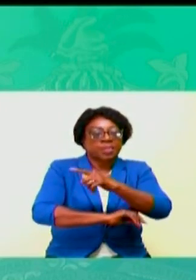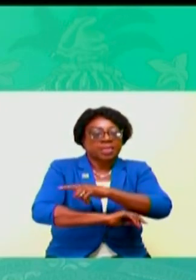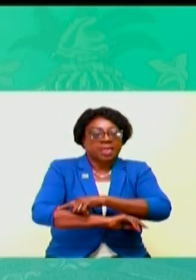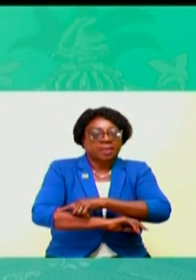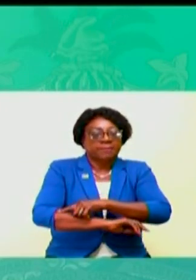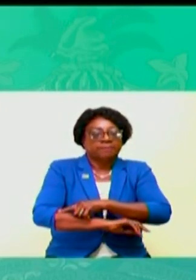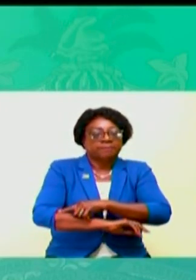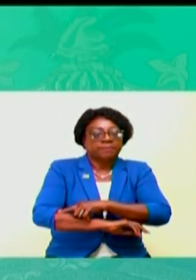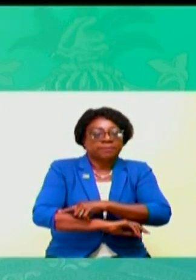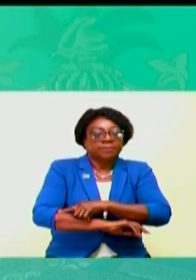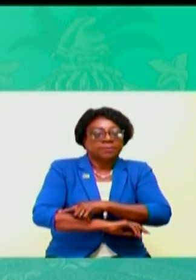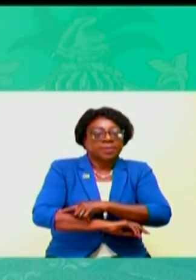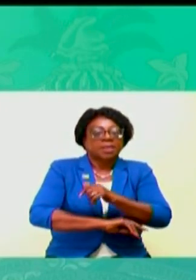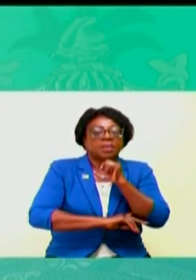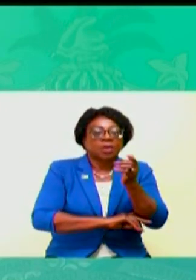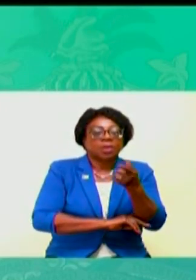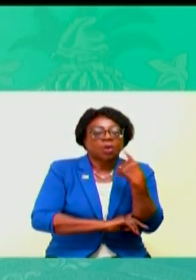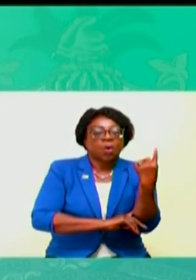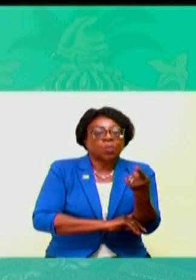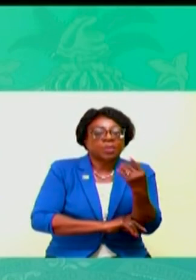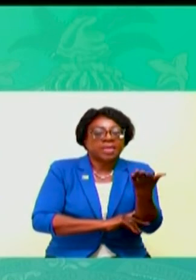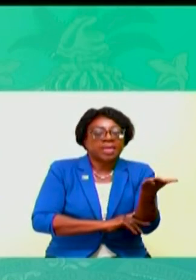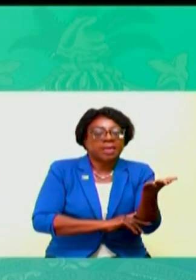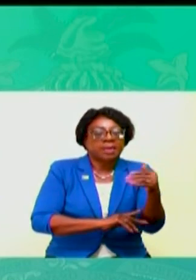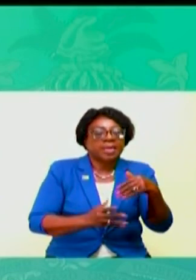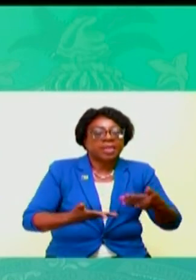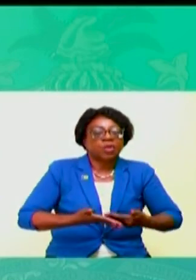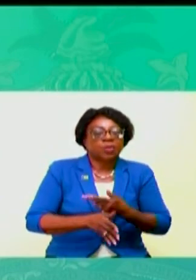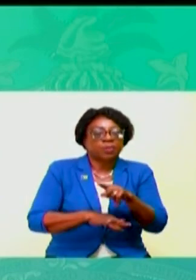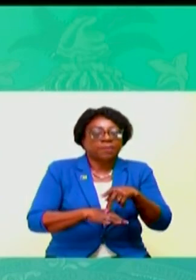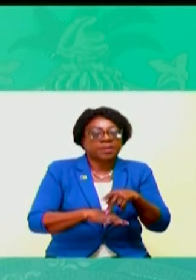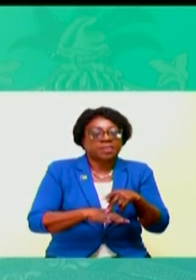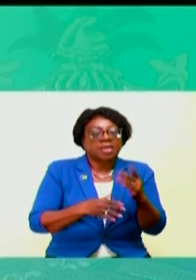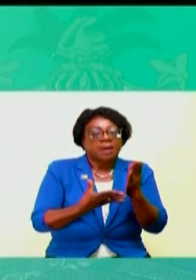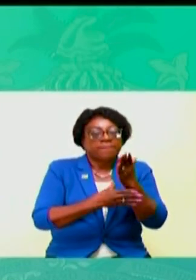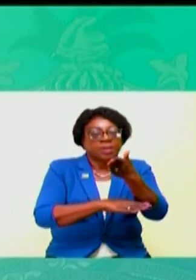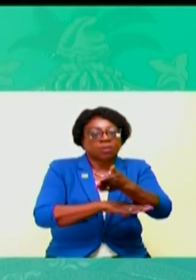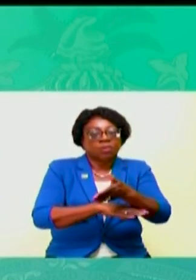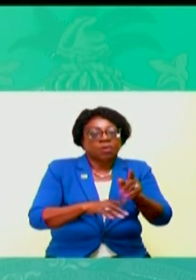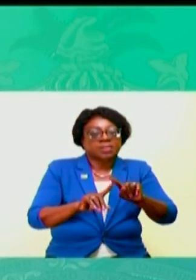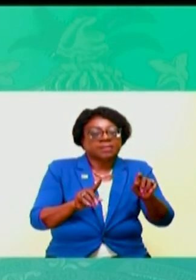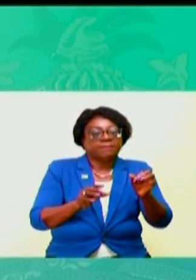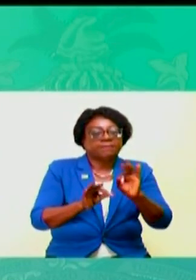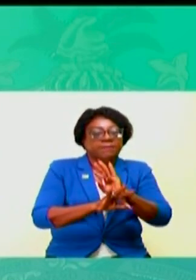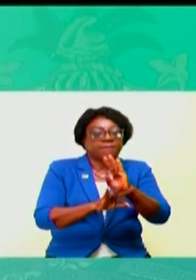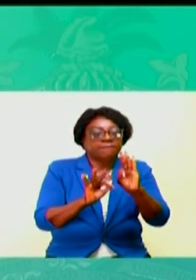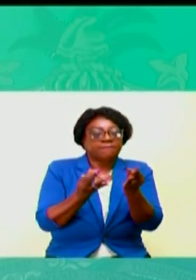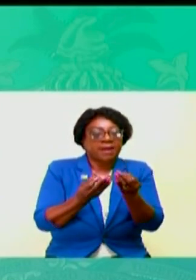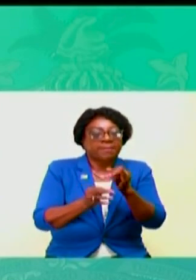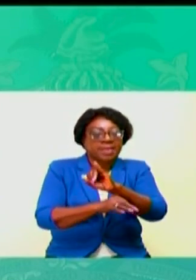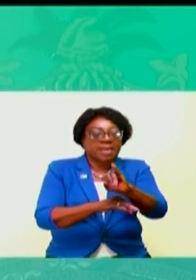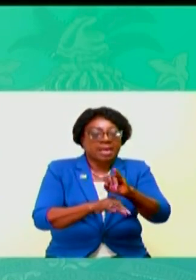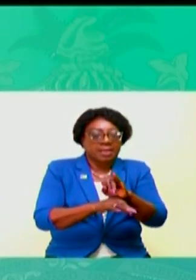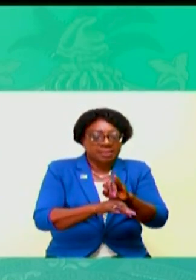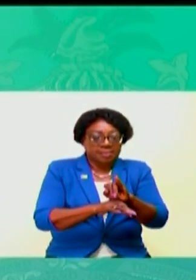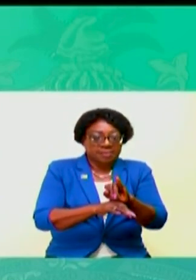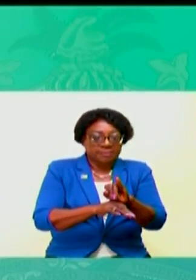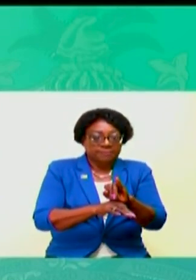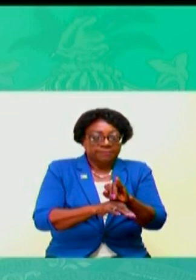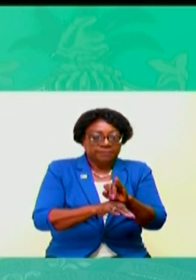Speaker, not just here in New Providence, but across multiple family islands. Mr. Deputy